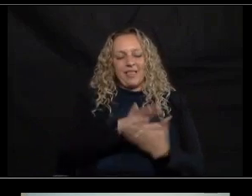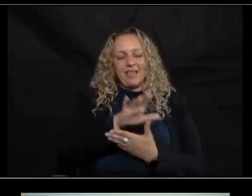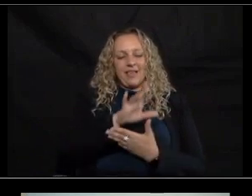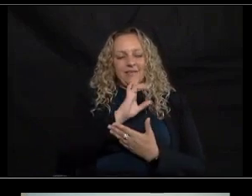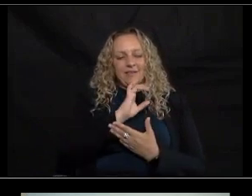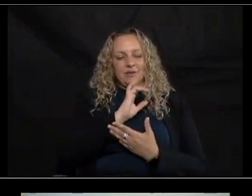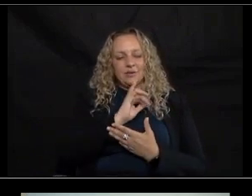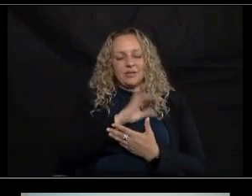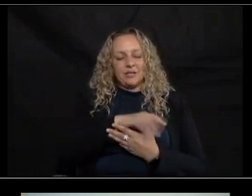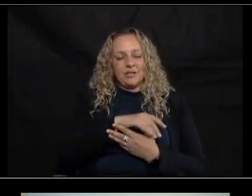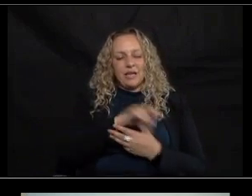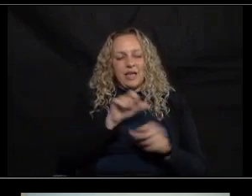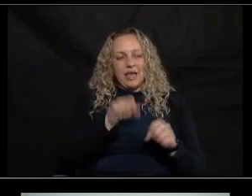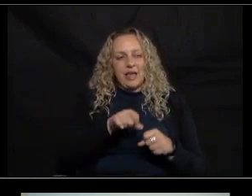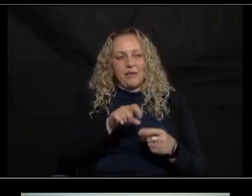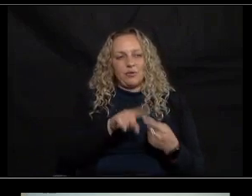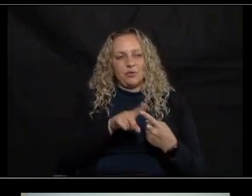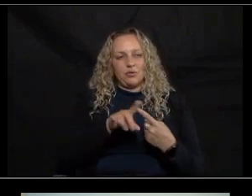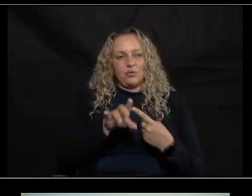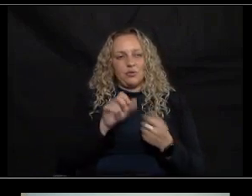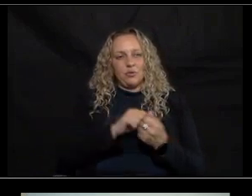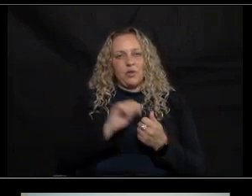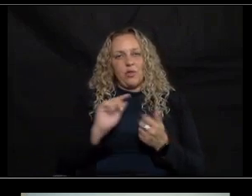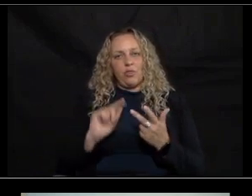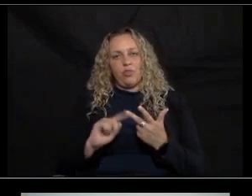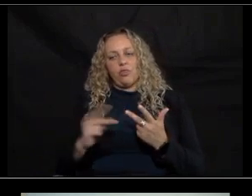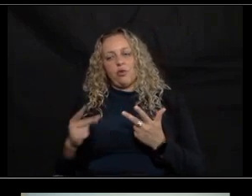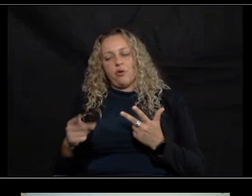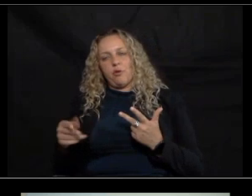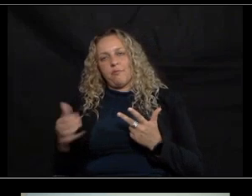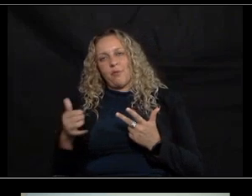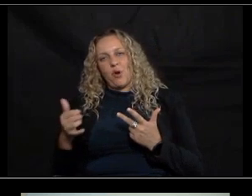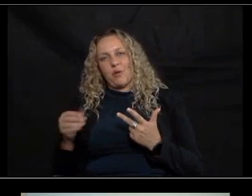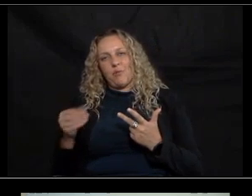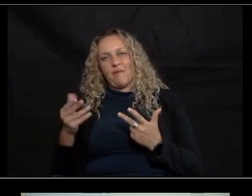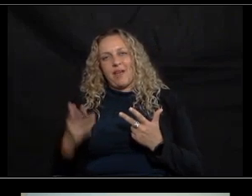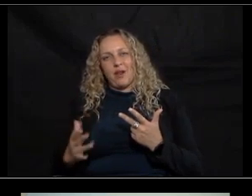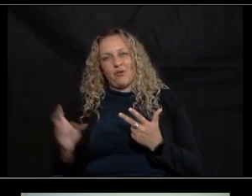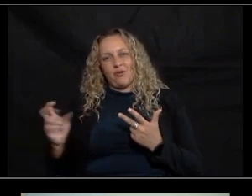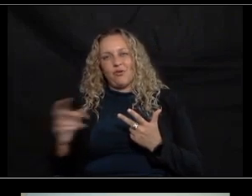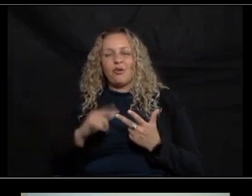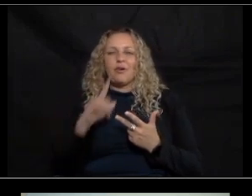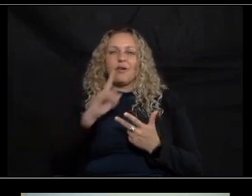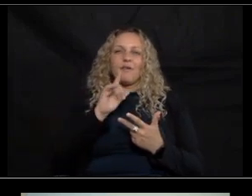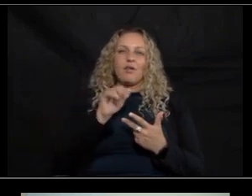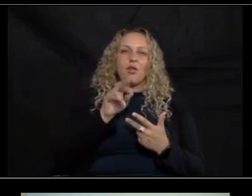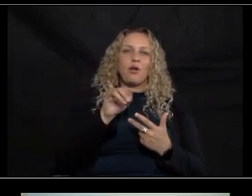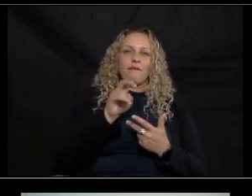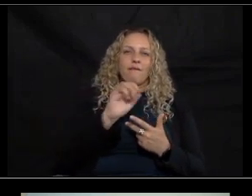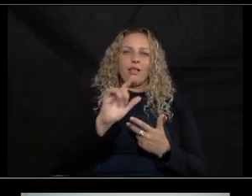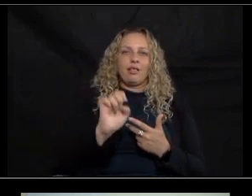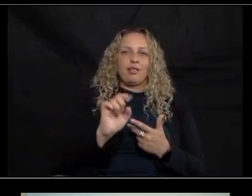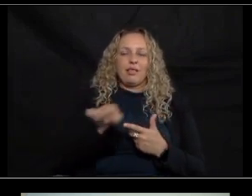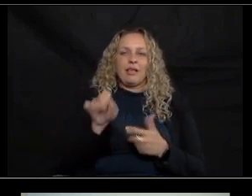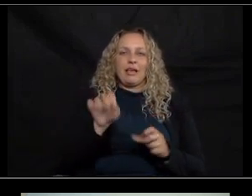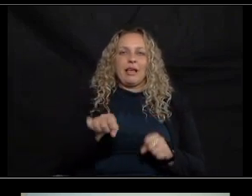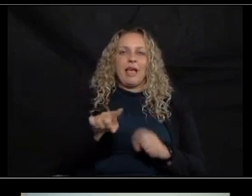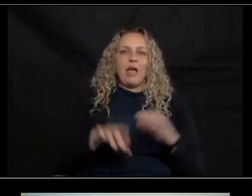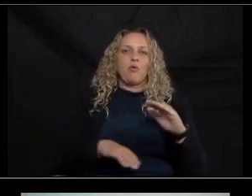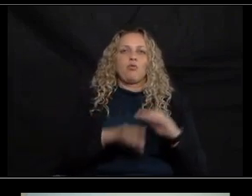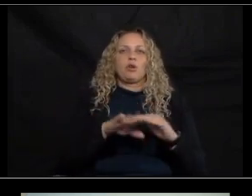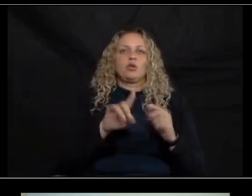extremely able with our third party provider of the water utility bill. It can reach